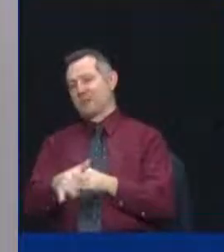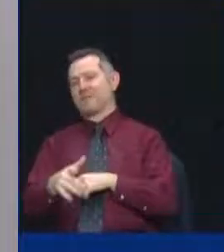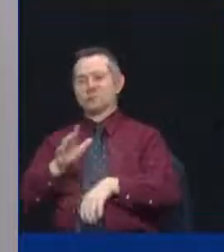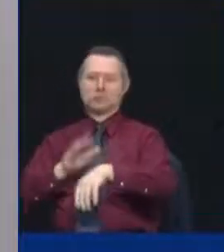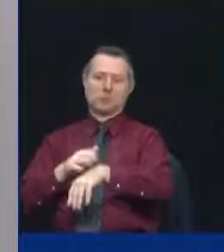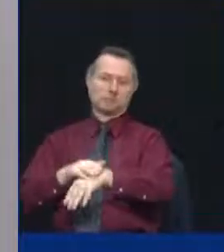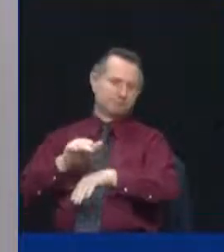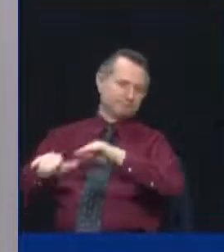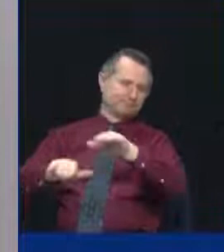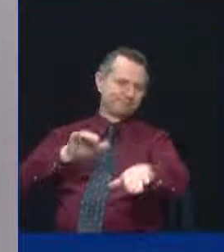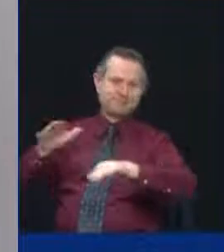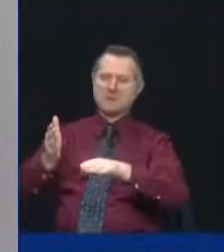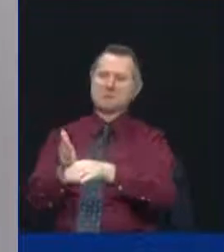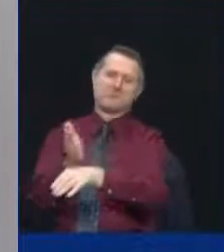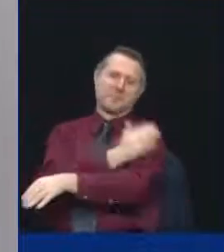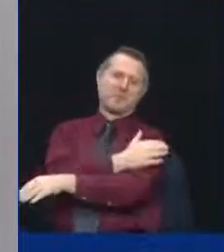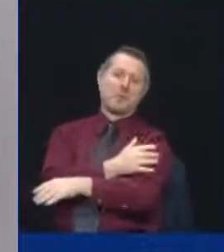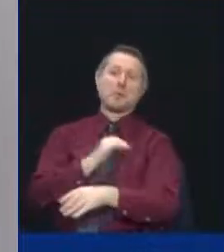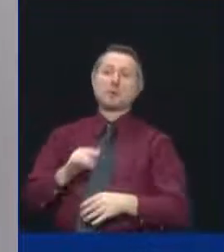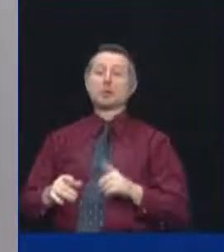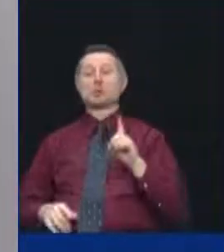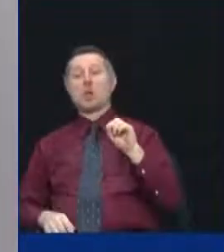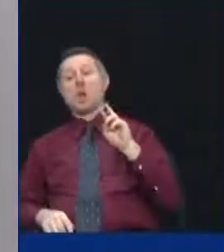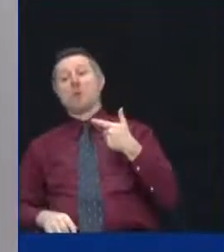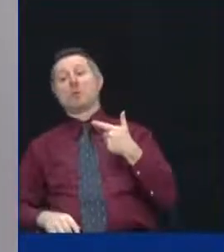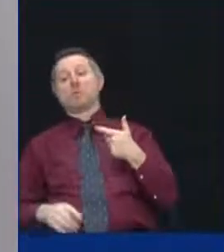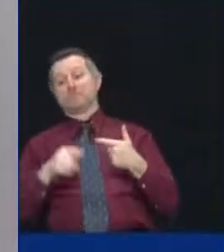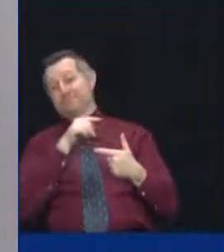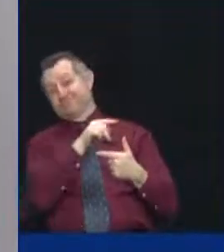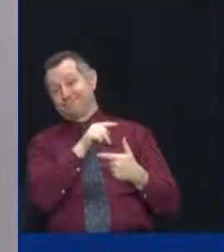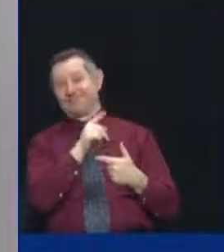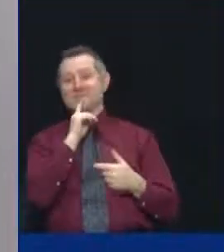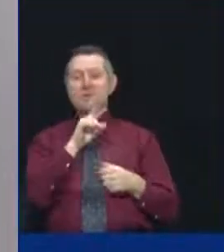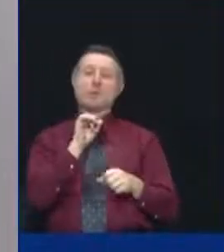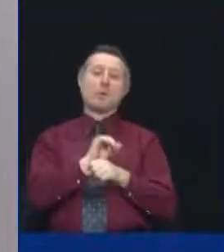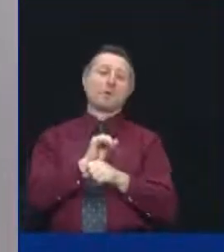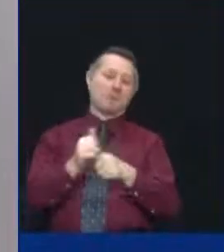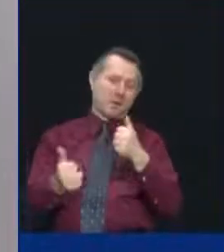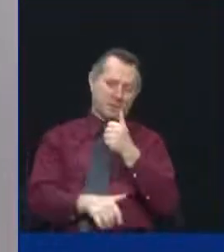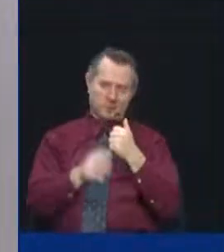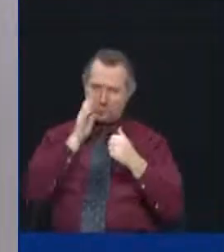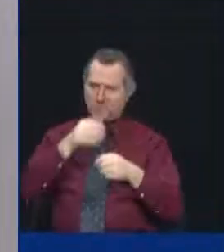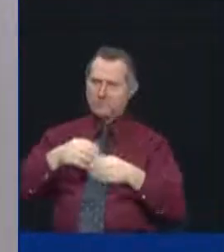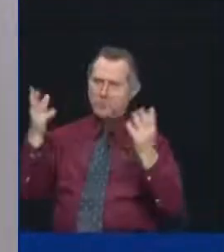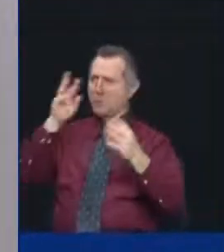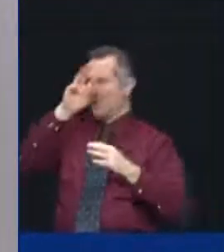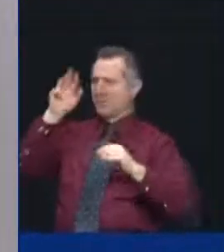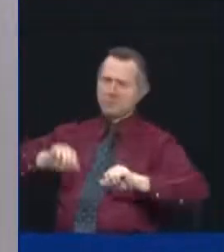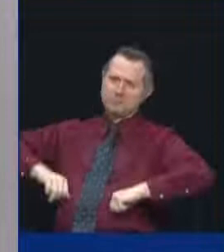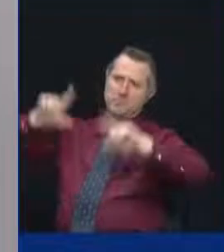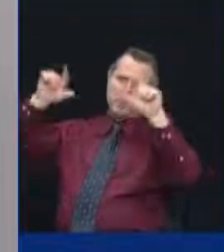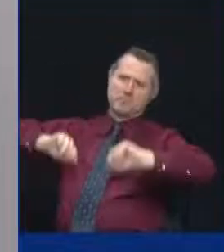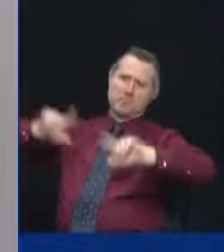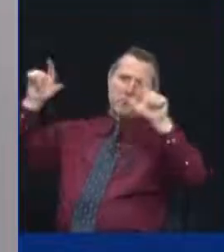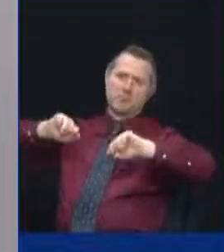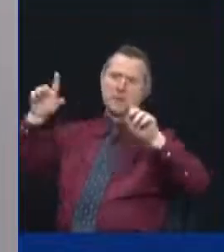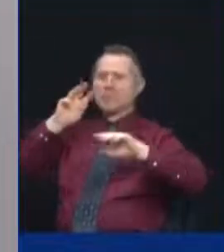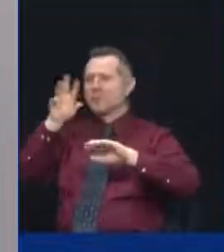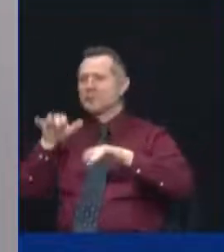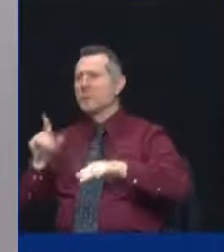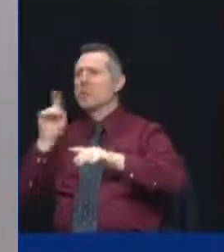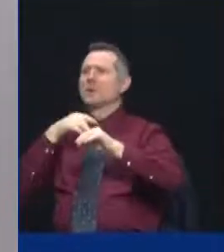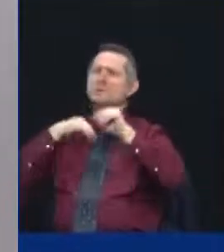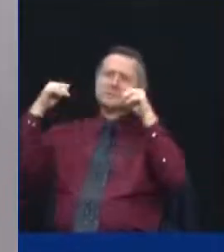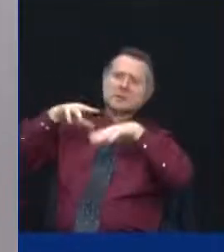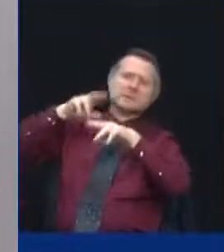people will get it up on the website so everybody knows where to go, where the seats are, and hopefully we have both us